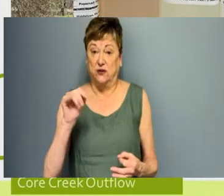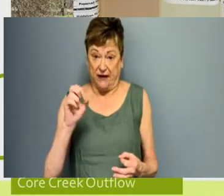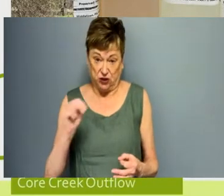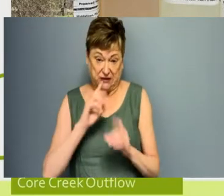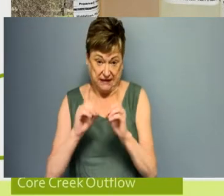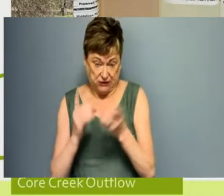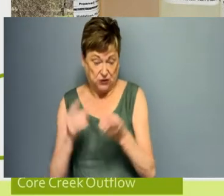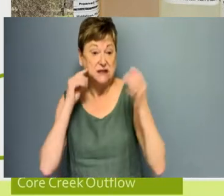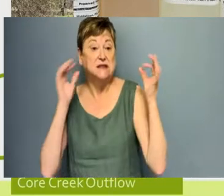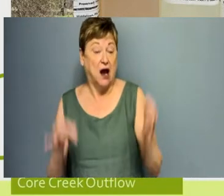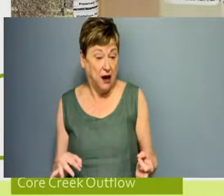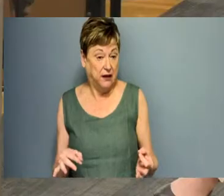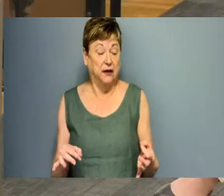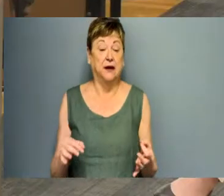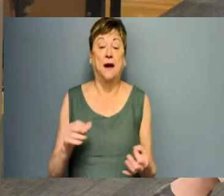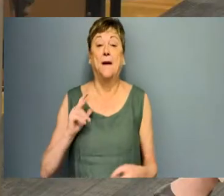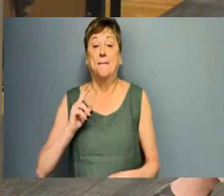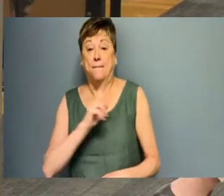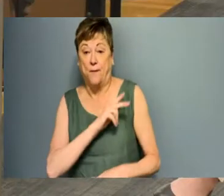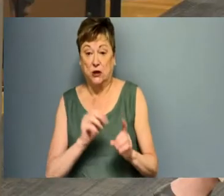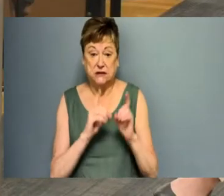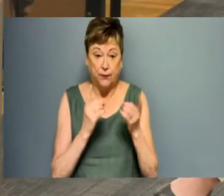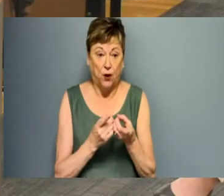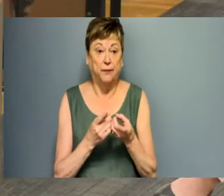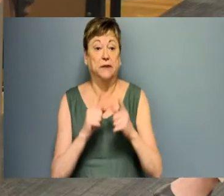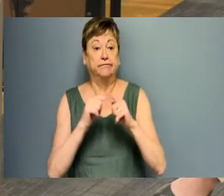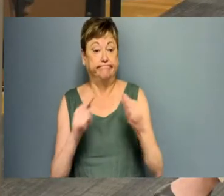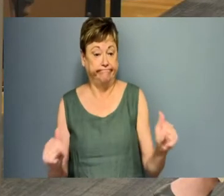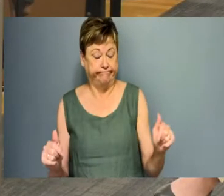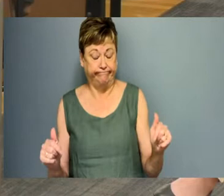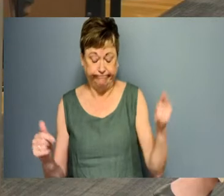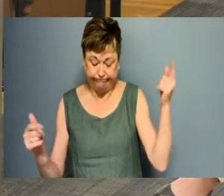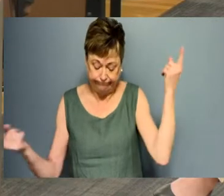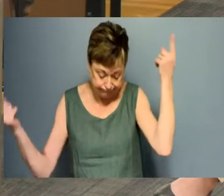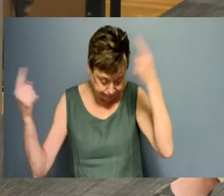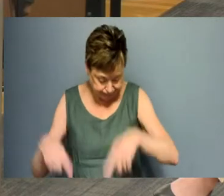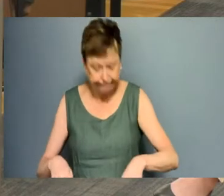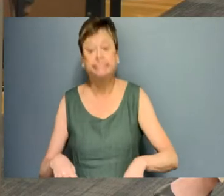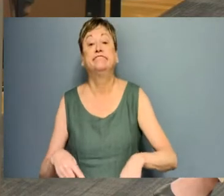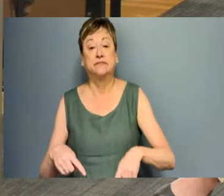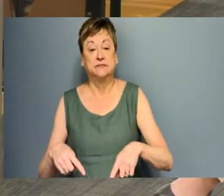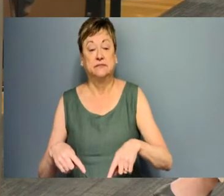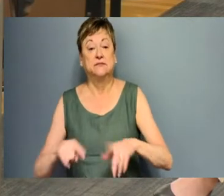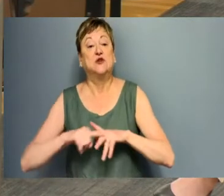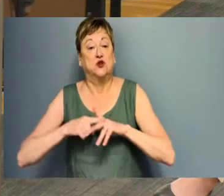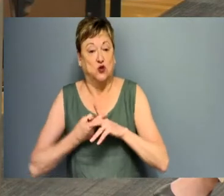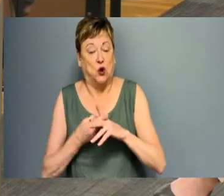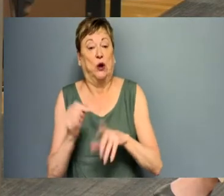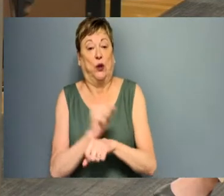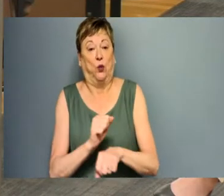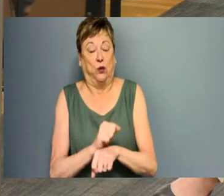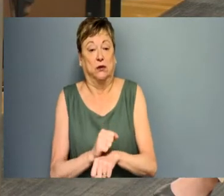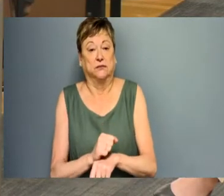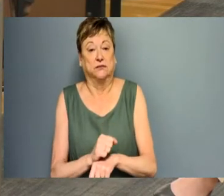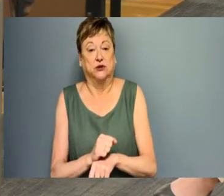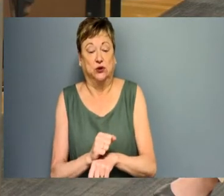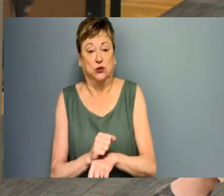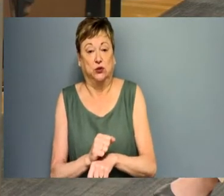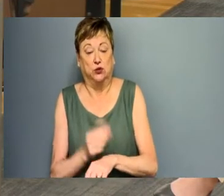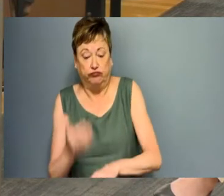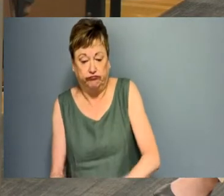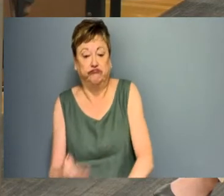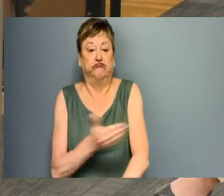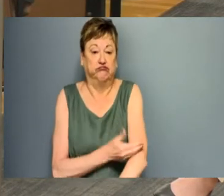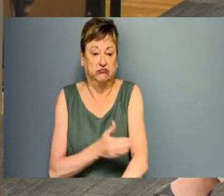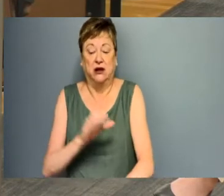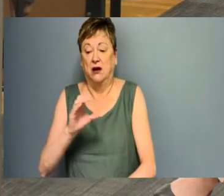county's participation and the parks department decided to begin this effort to restore the conservation